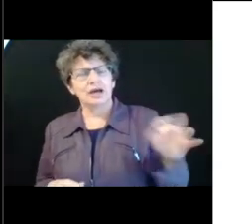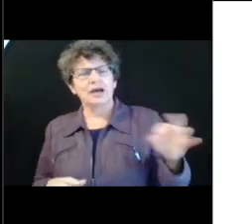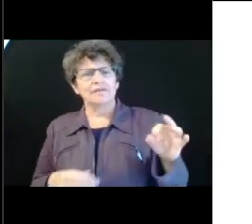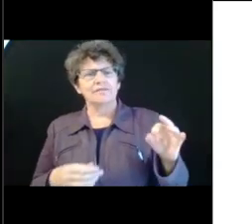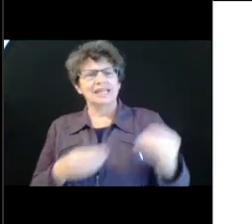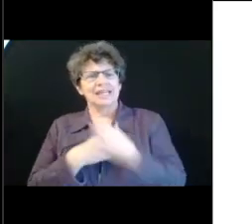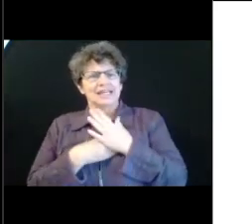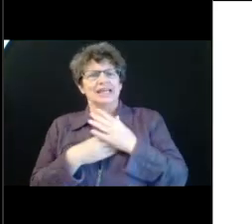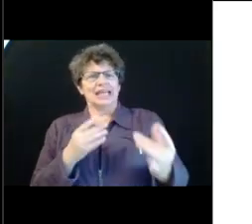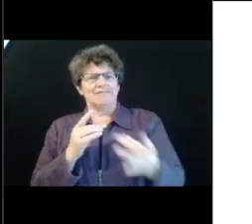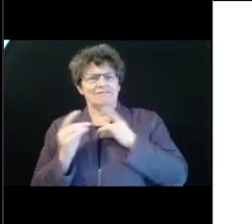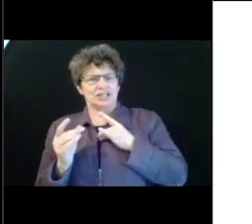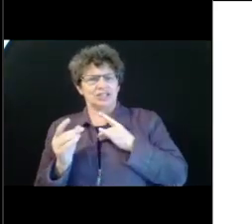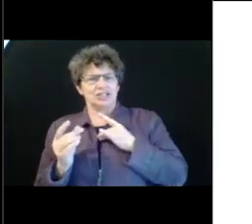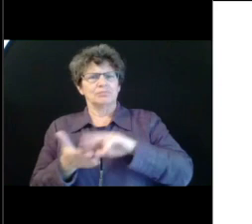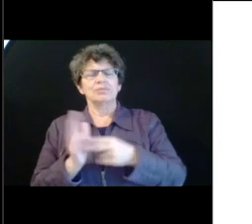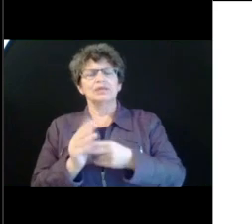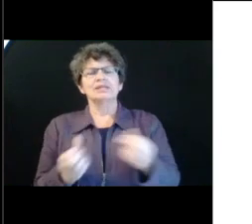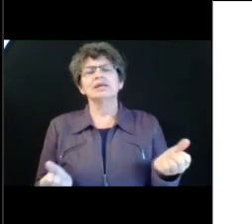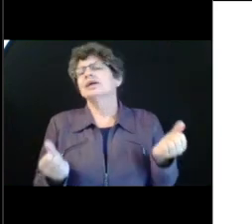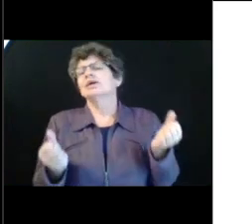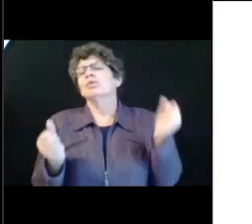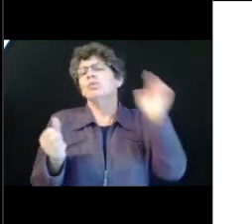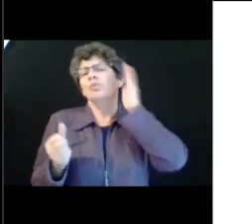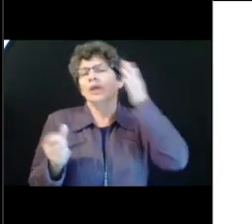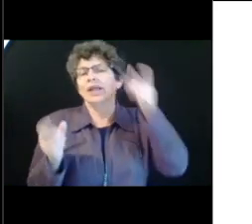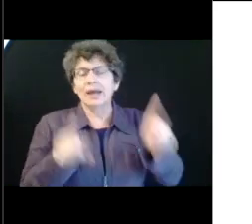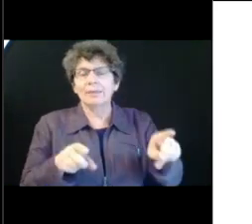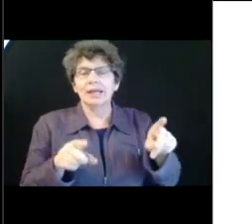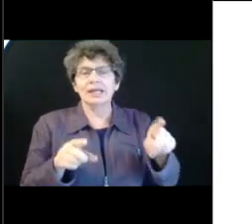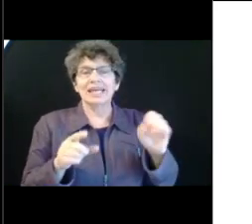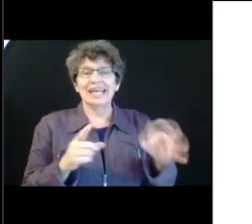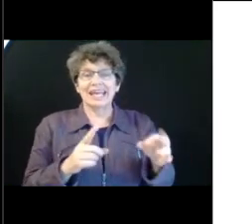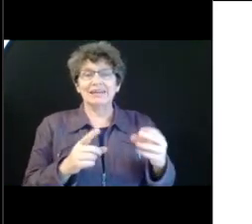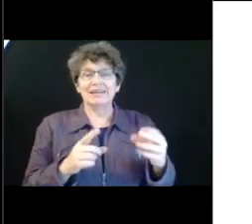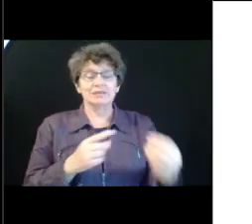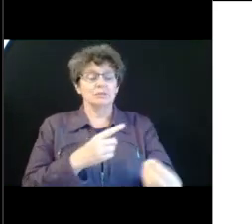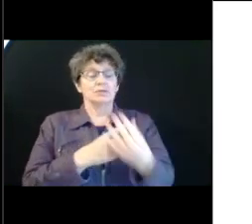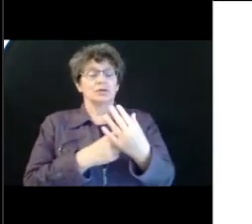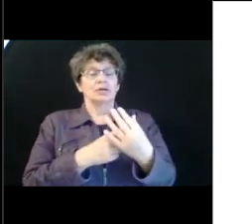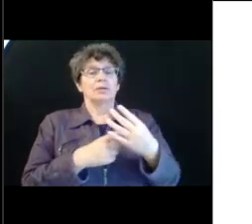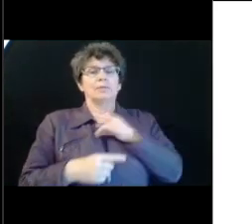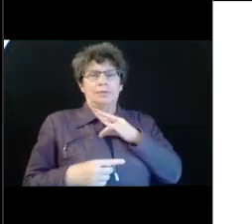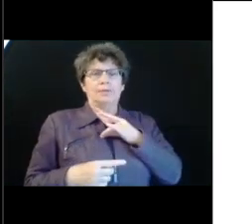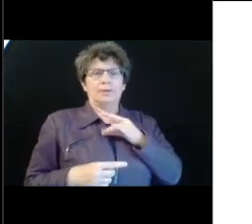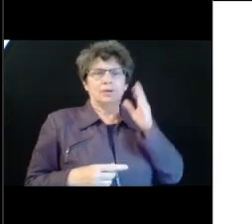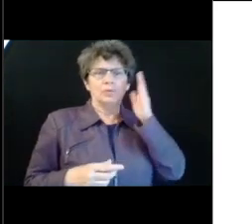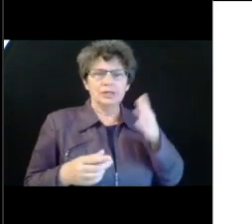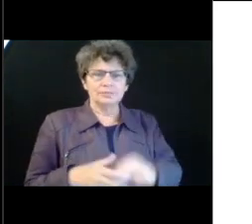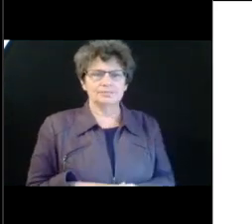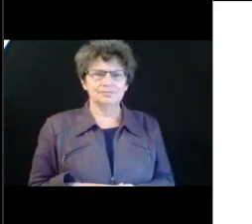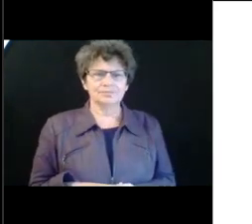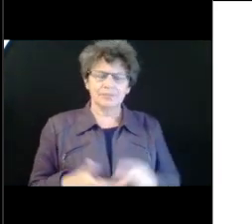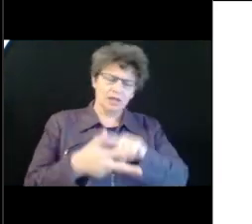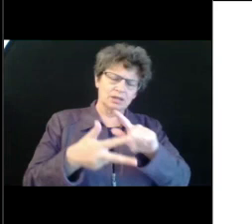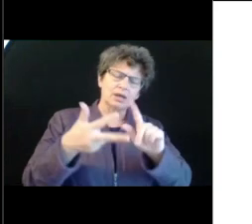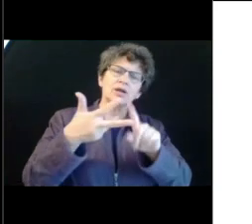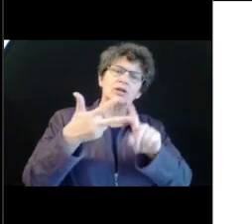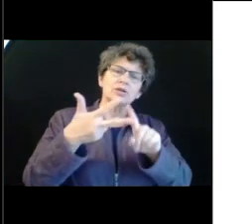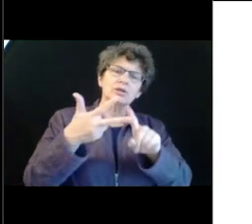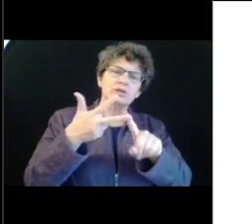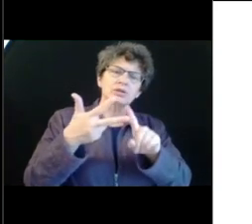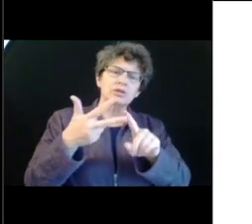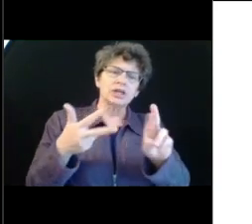that I want to talk about briefly is recovery rate, and that's the speed with which people either recover from the disease and get